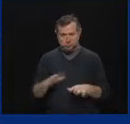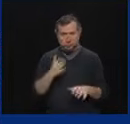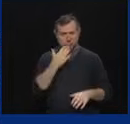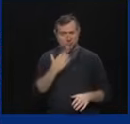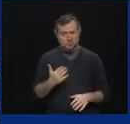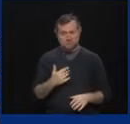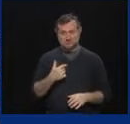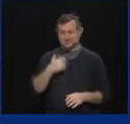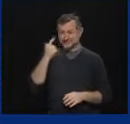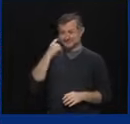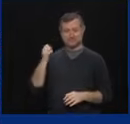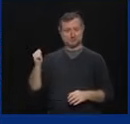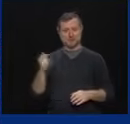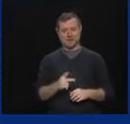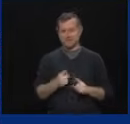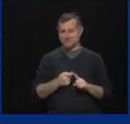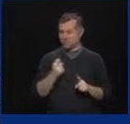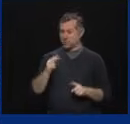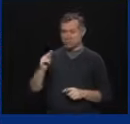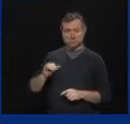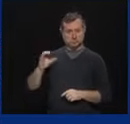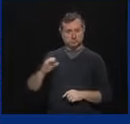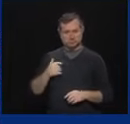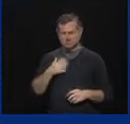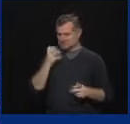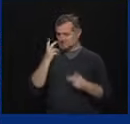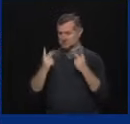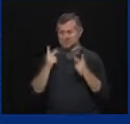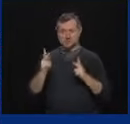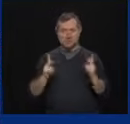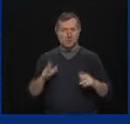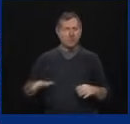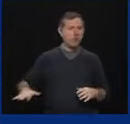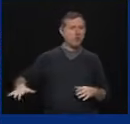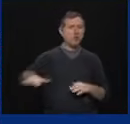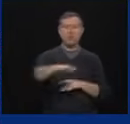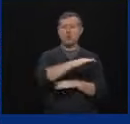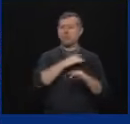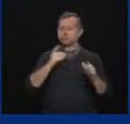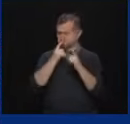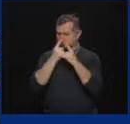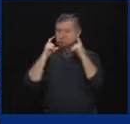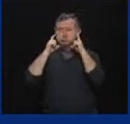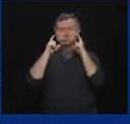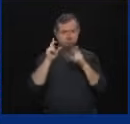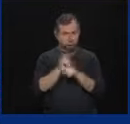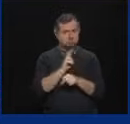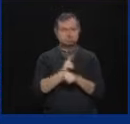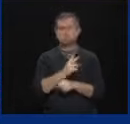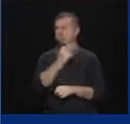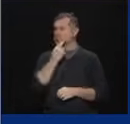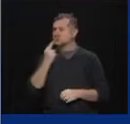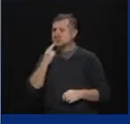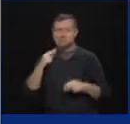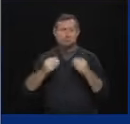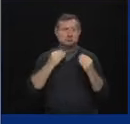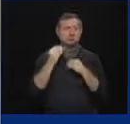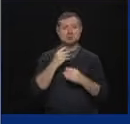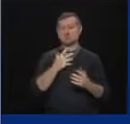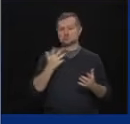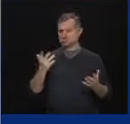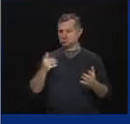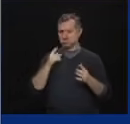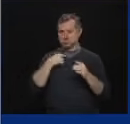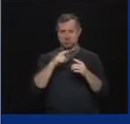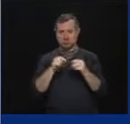it's heartwarming to see people walking down the streets outdoors wearing their masks and inside the restaurants showing their vaccination